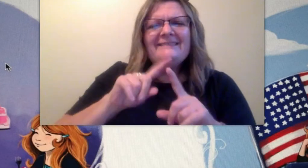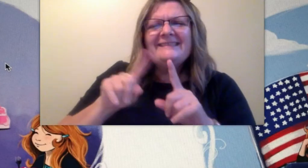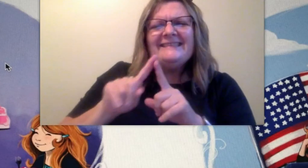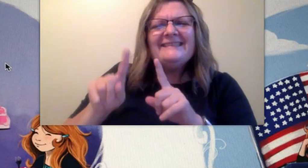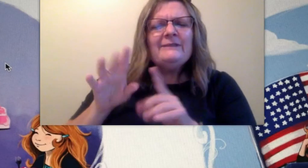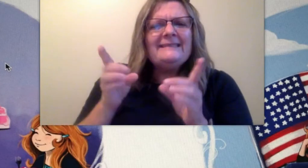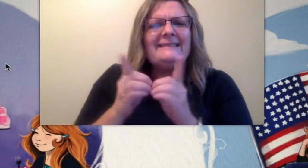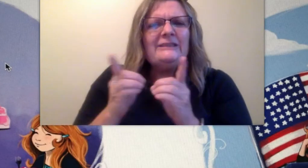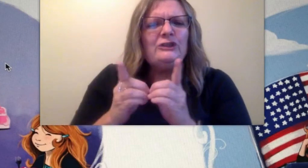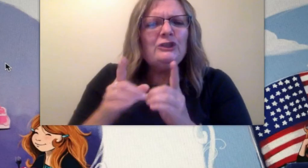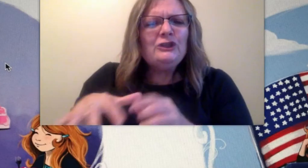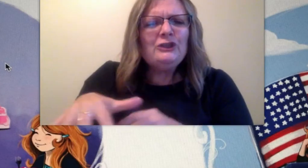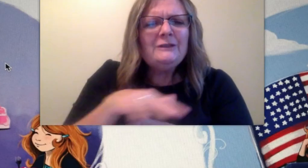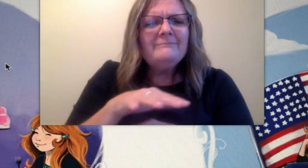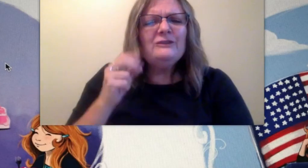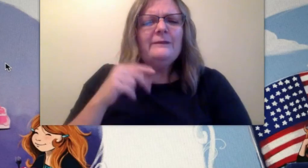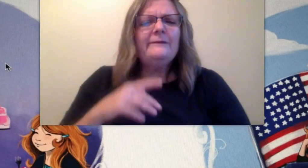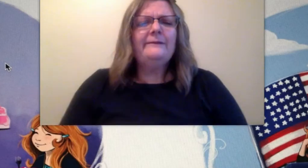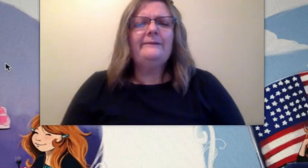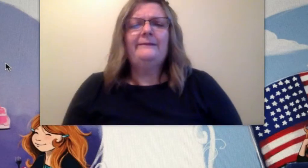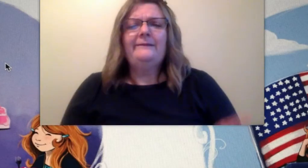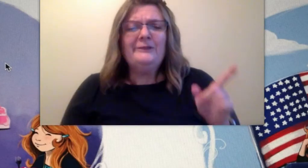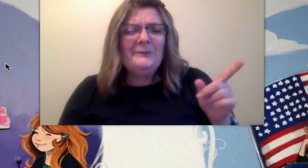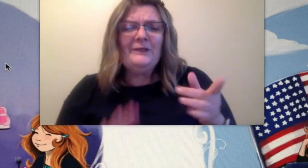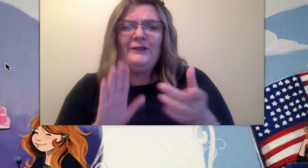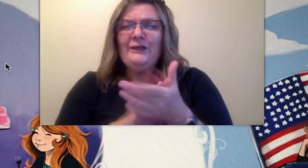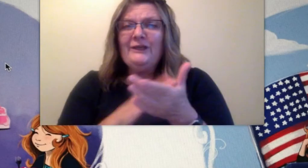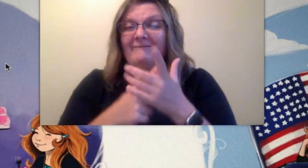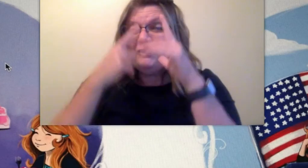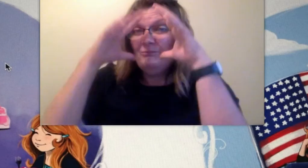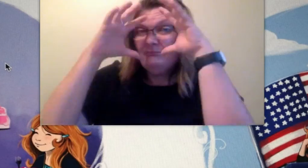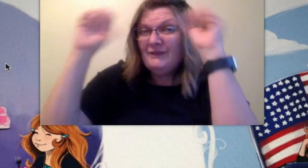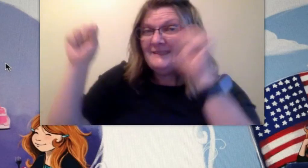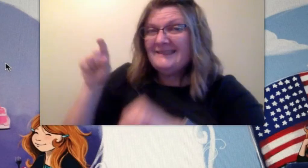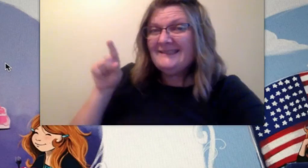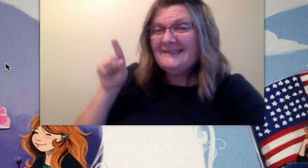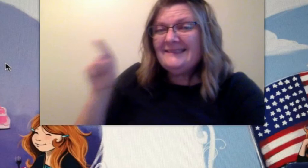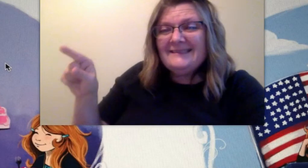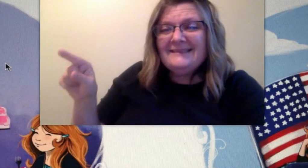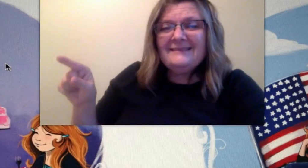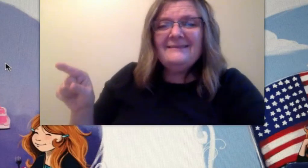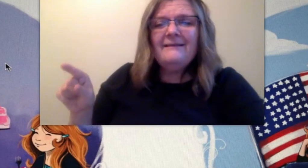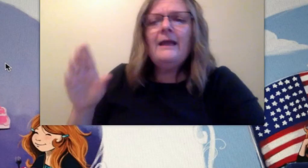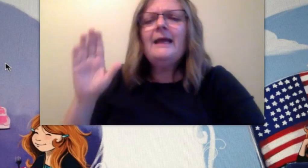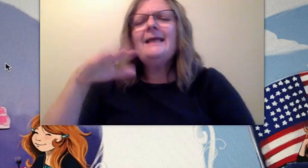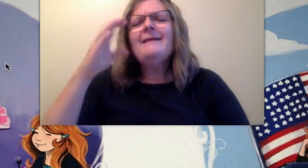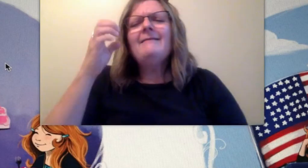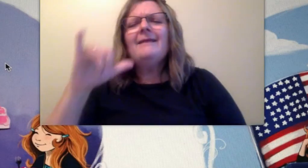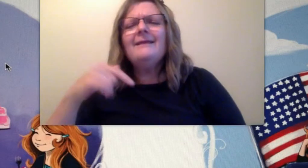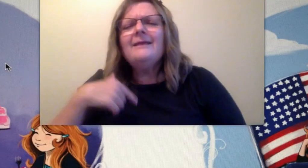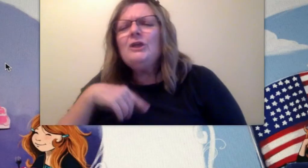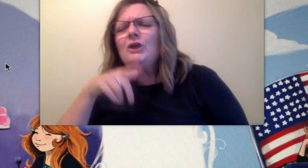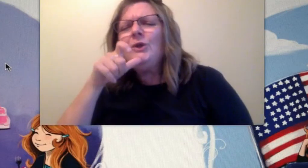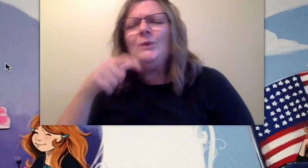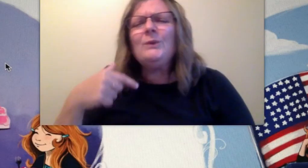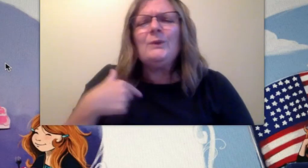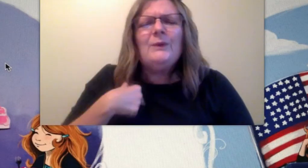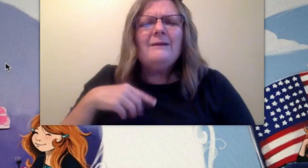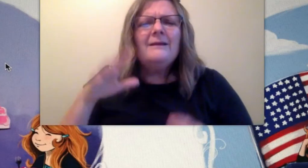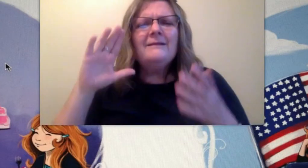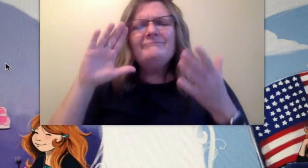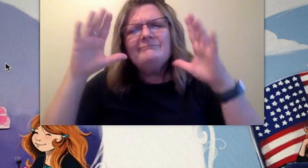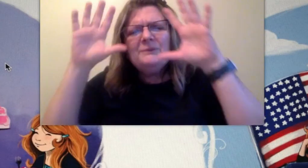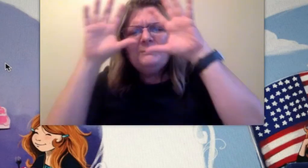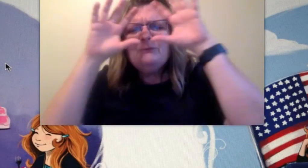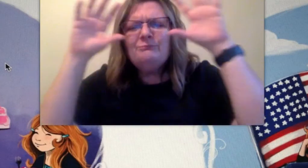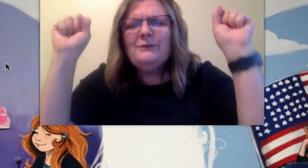desserts. Shay grinned, maybe you can cook for the president. Hey, that's who I'll be, the President of